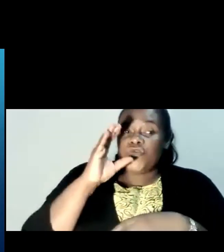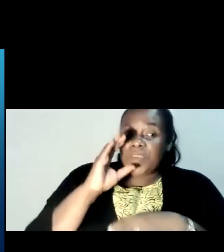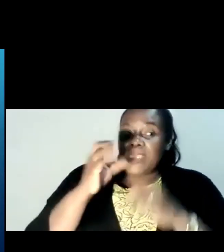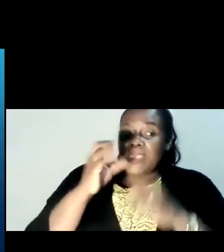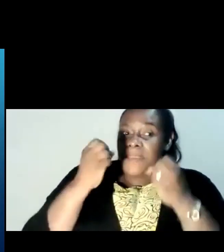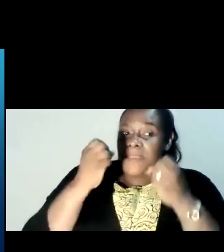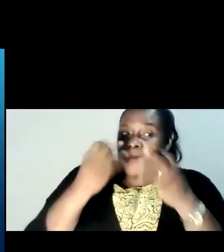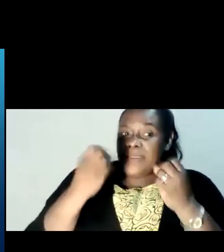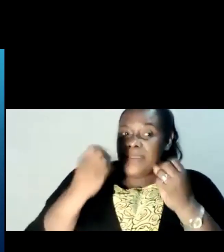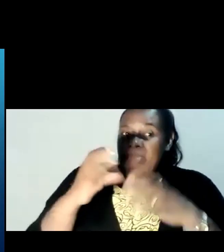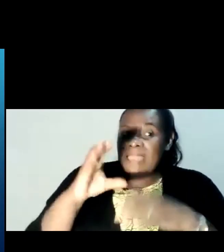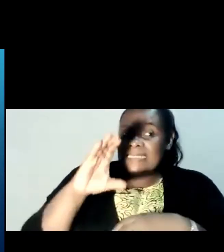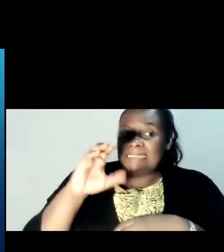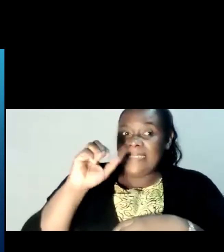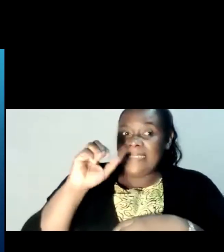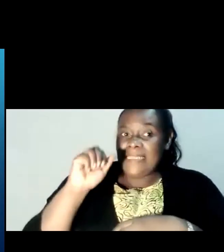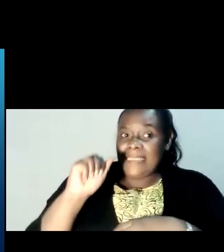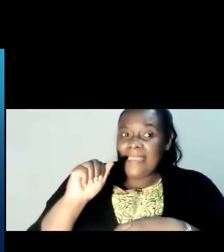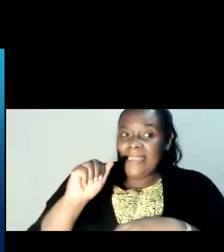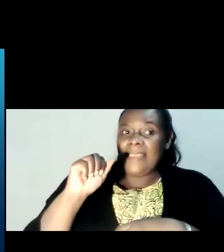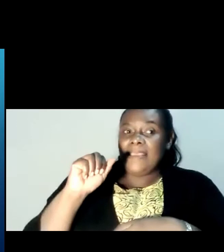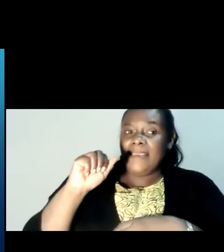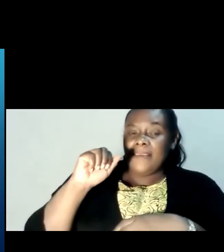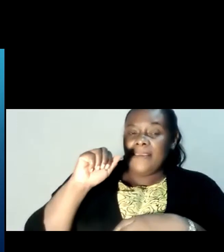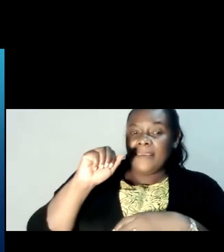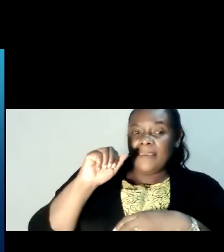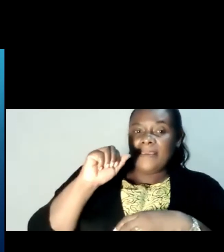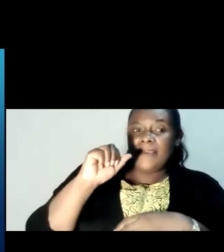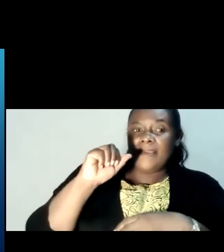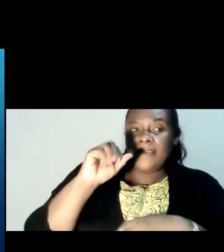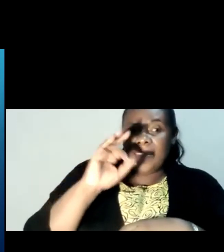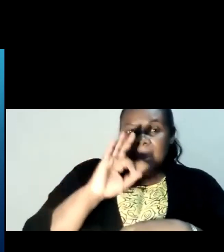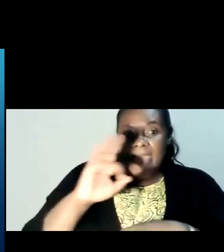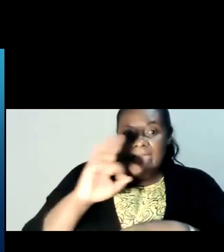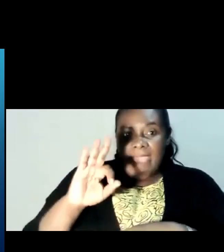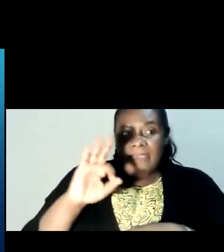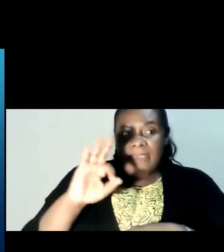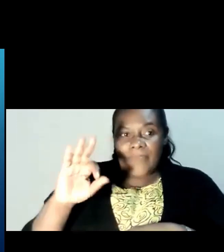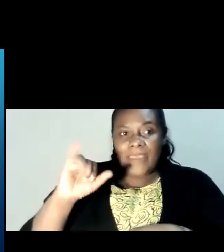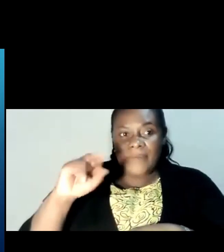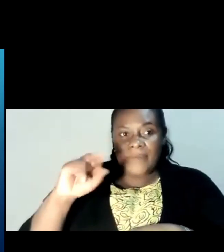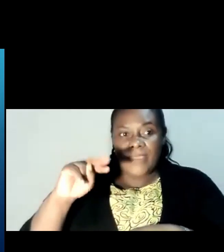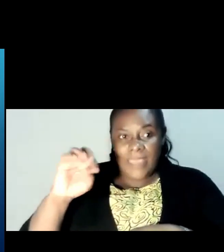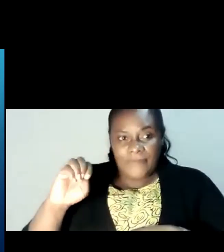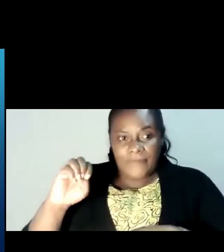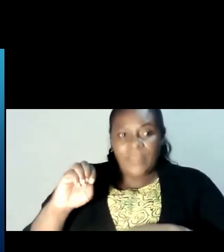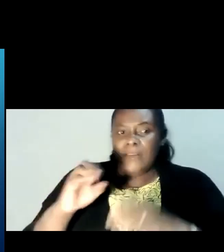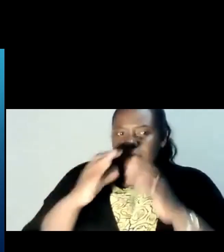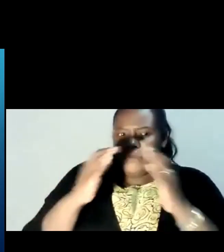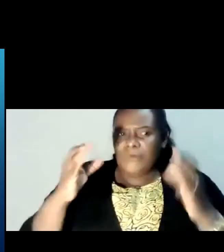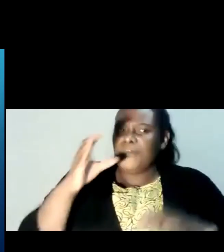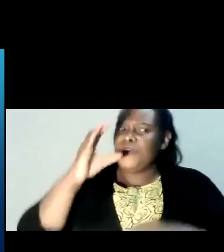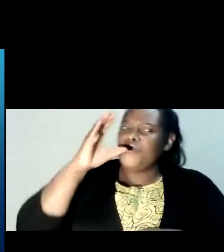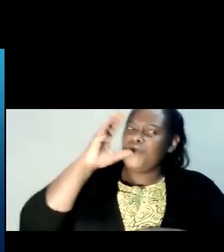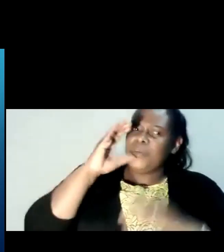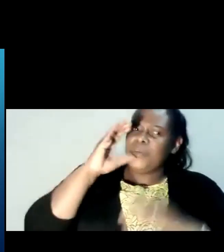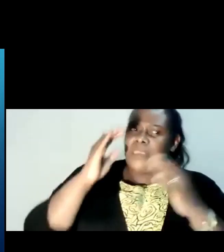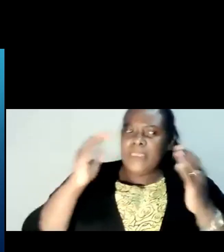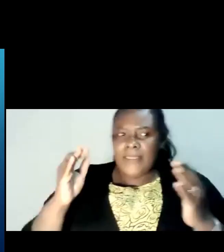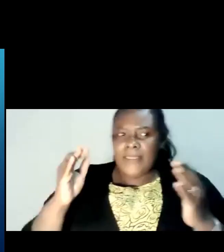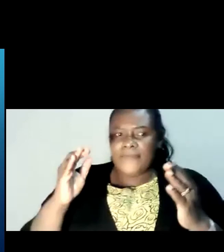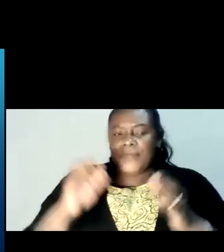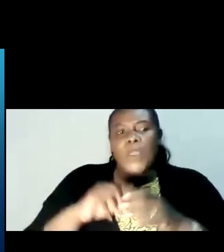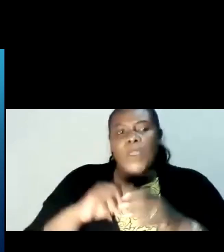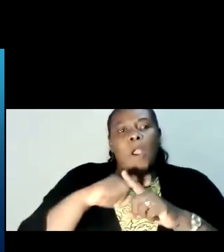type of caffeinated products frequently and near to bedtime, it can create an issue with